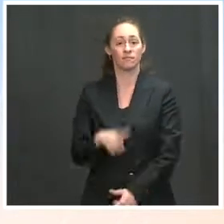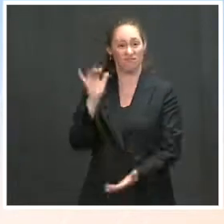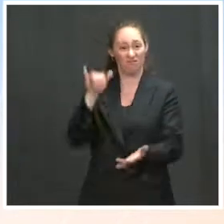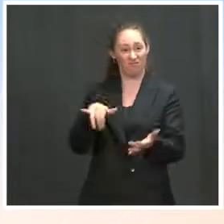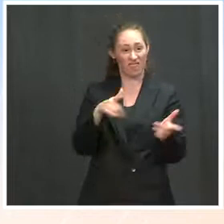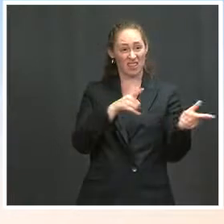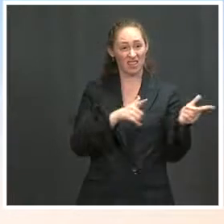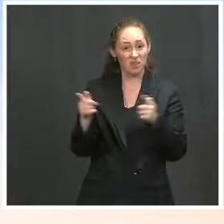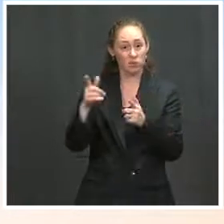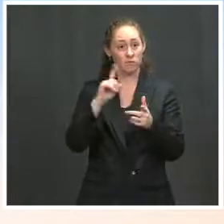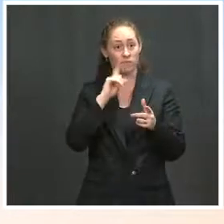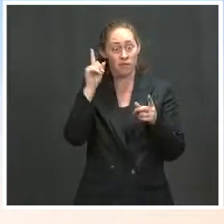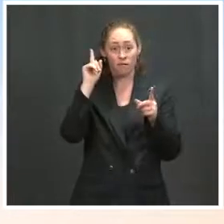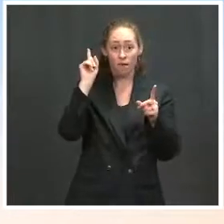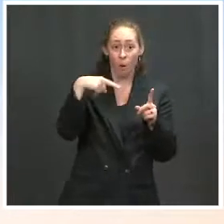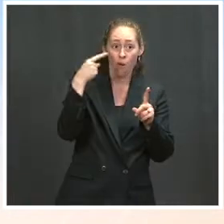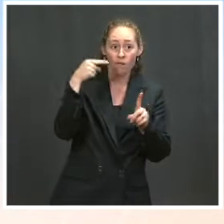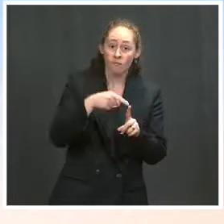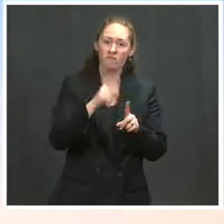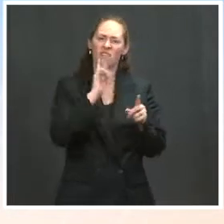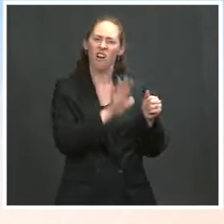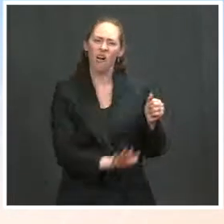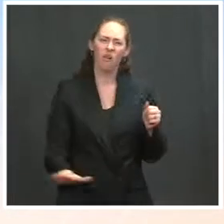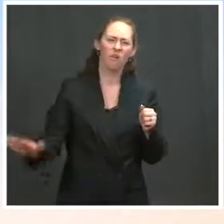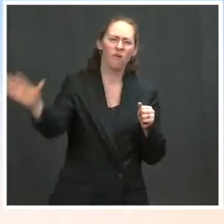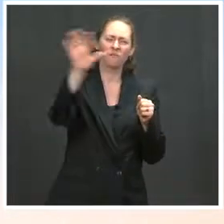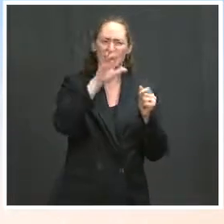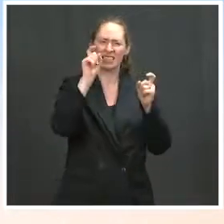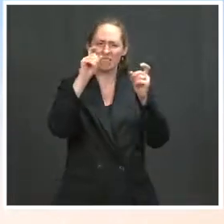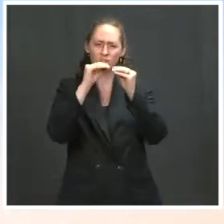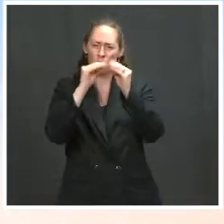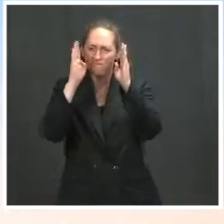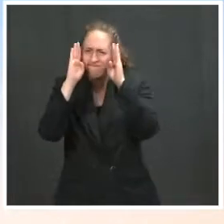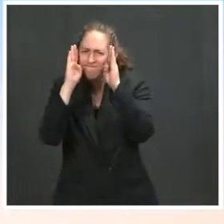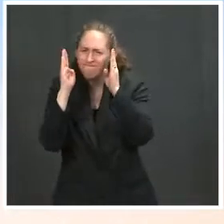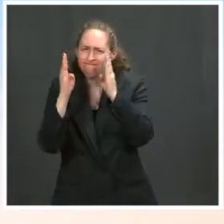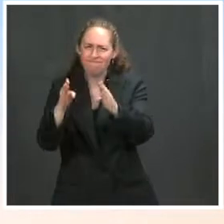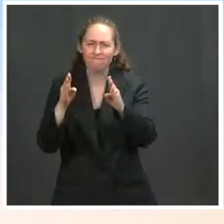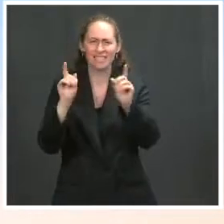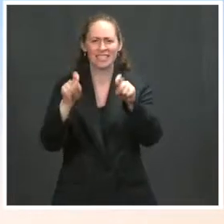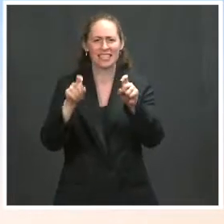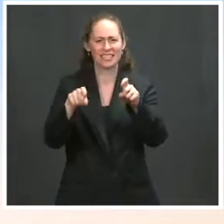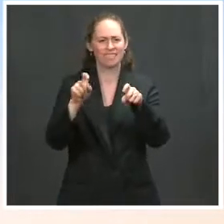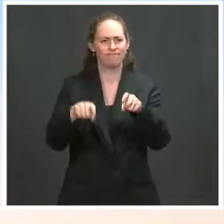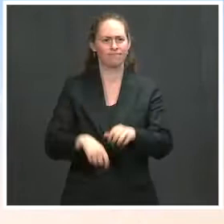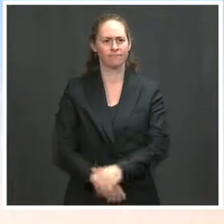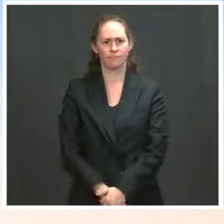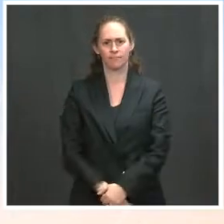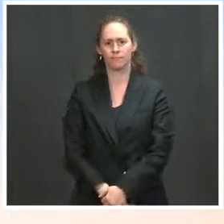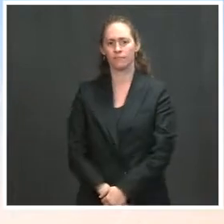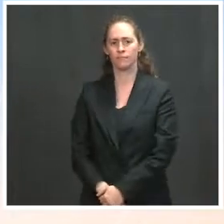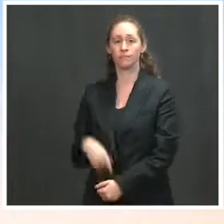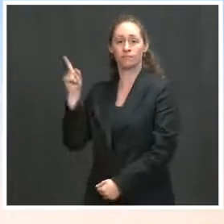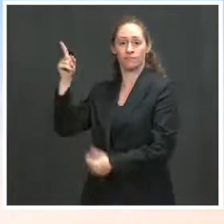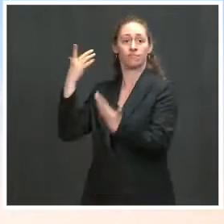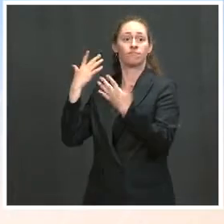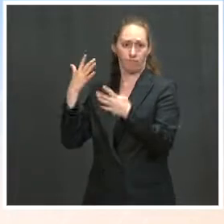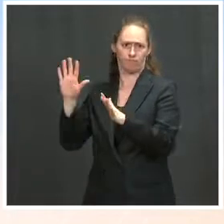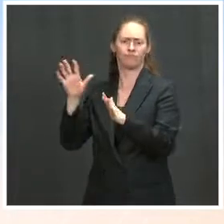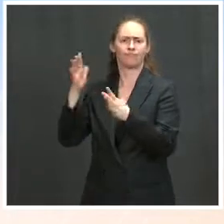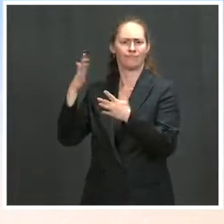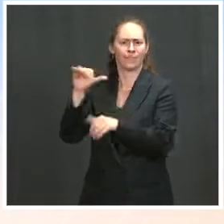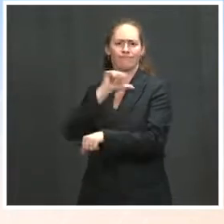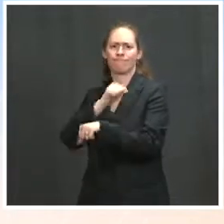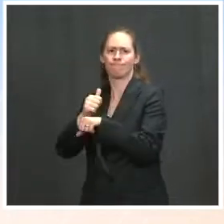taken an initial set of actions on gun violence that will save lives. And that's why he's calling on Congress to take